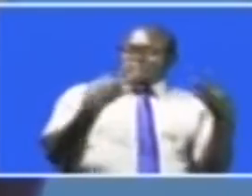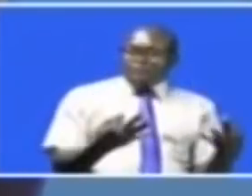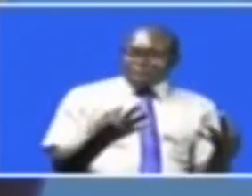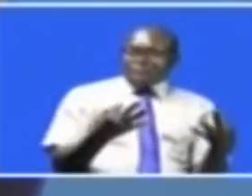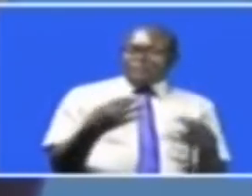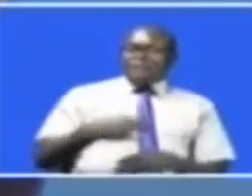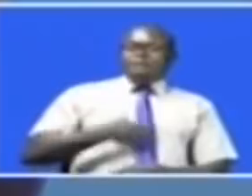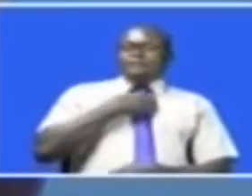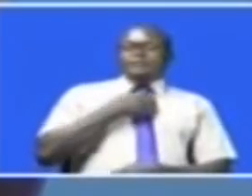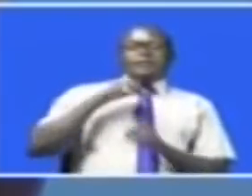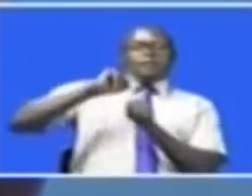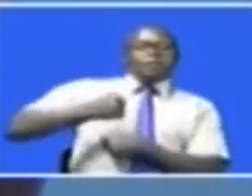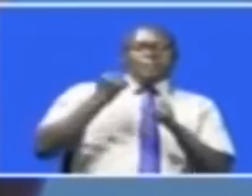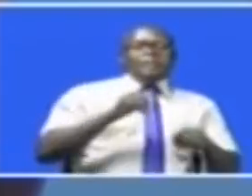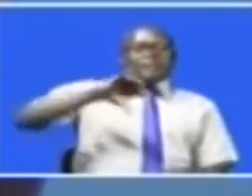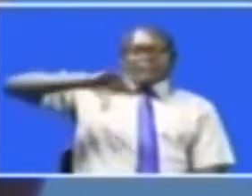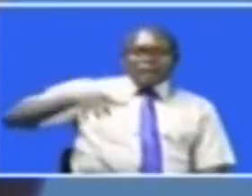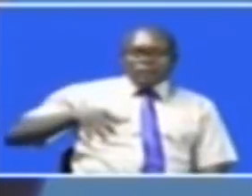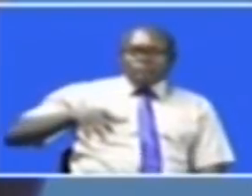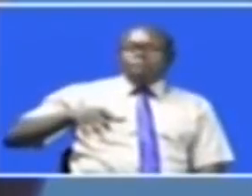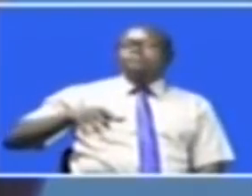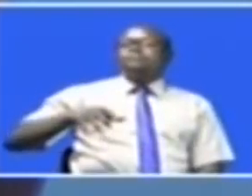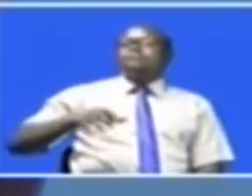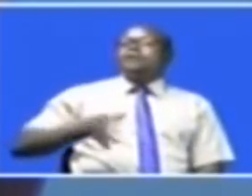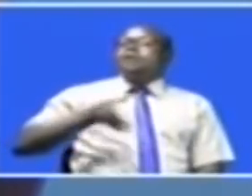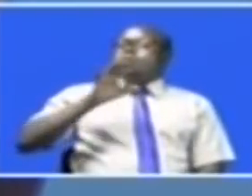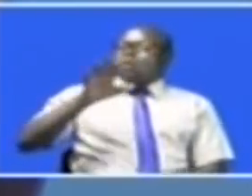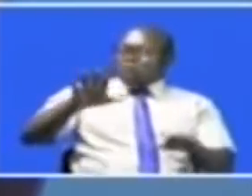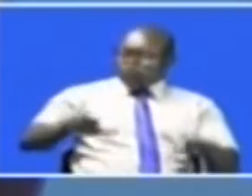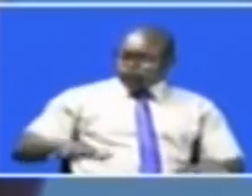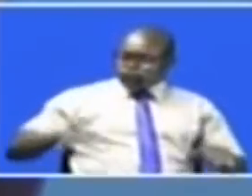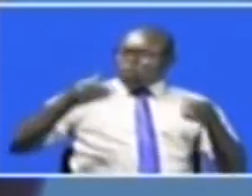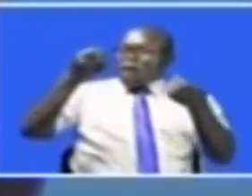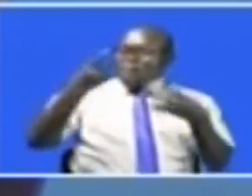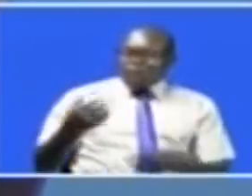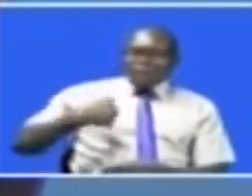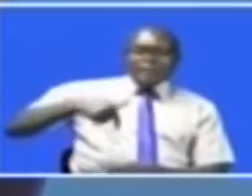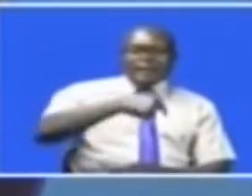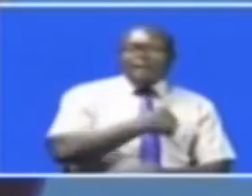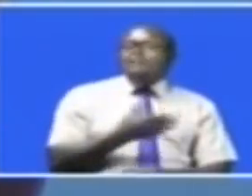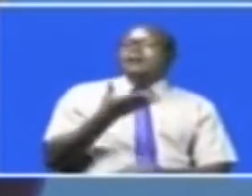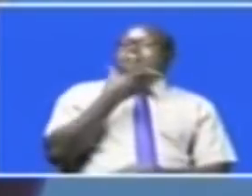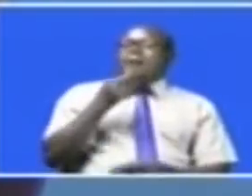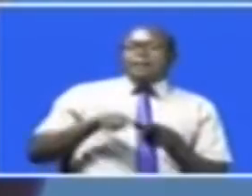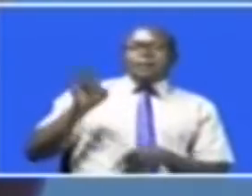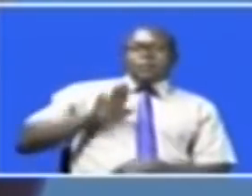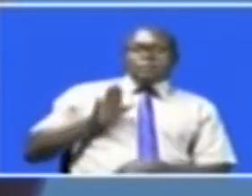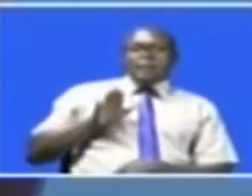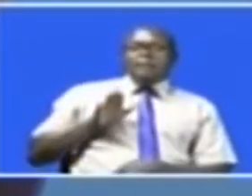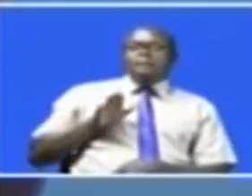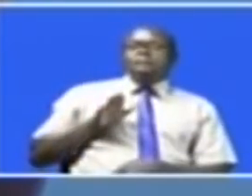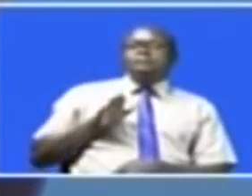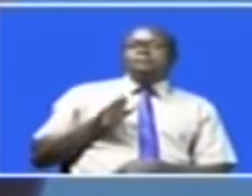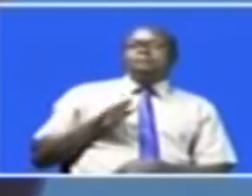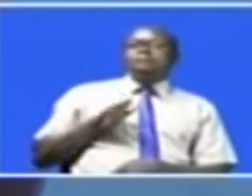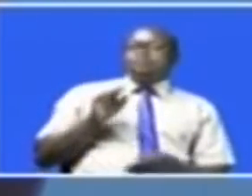Mwoki visited Homa Bay County along the shores of Lake Victoria and now tells us a tale of men and women who've shunned